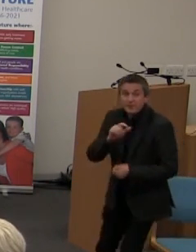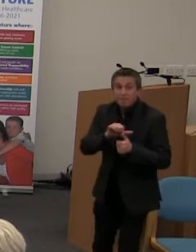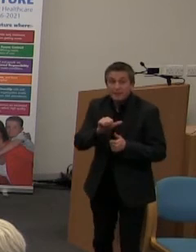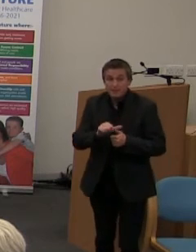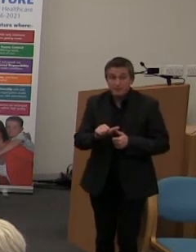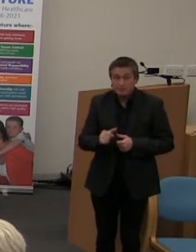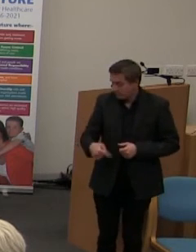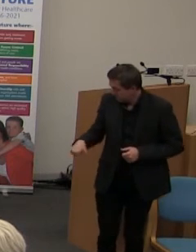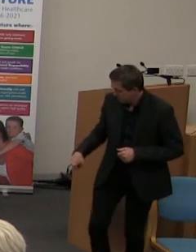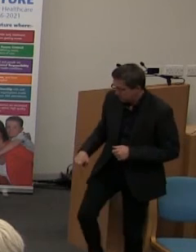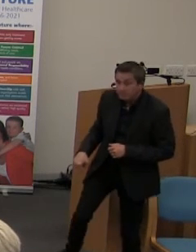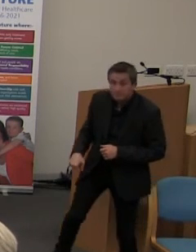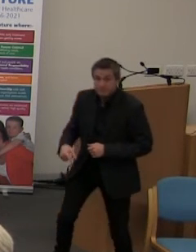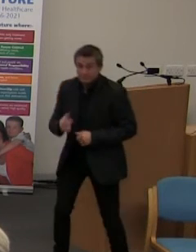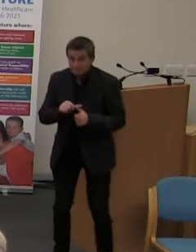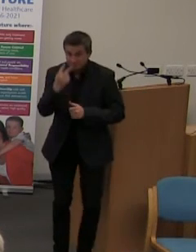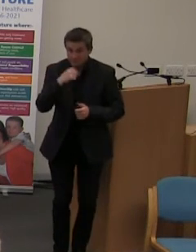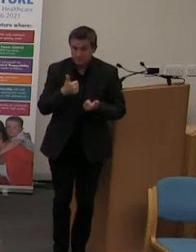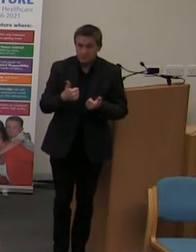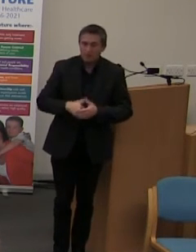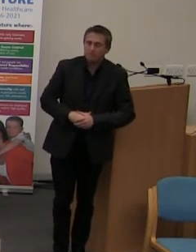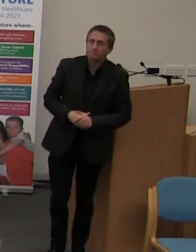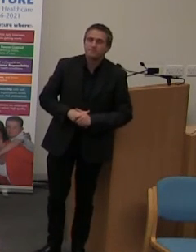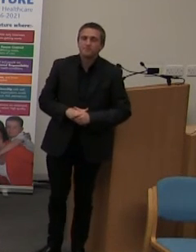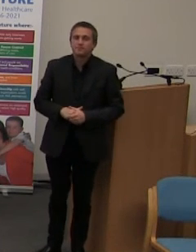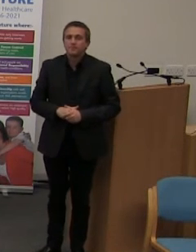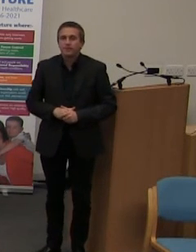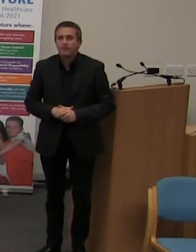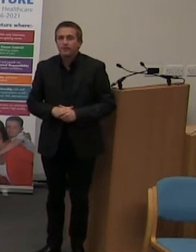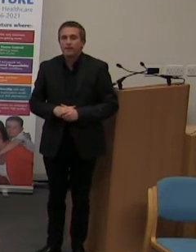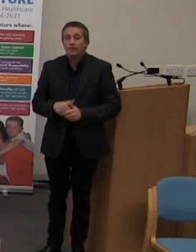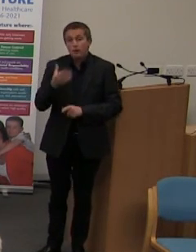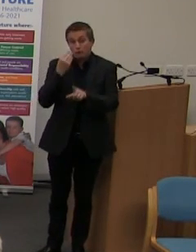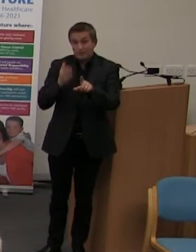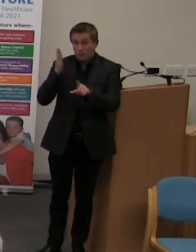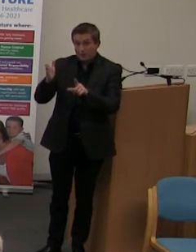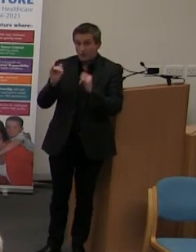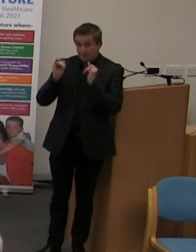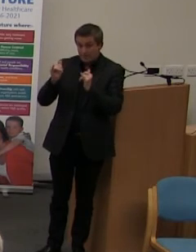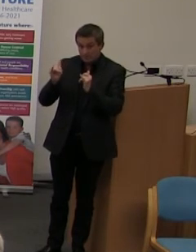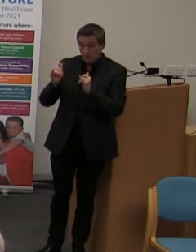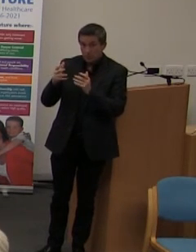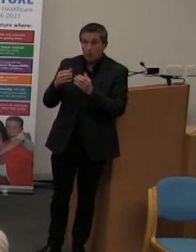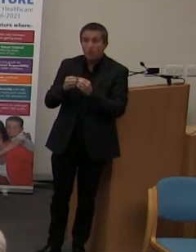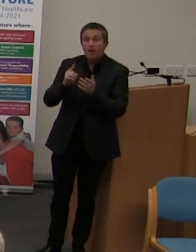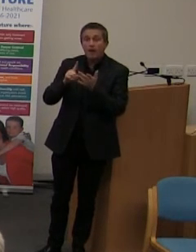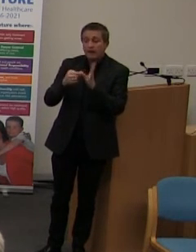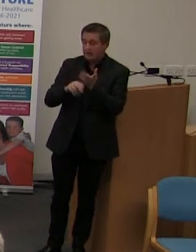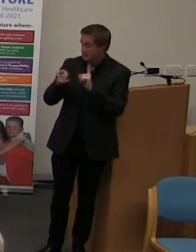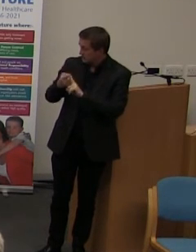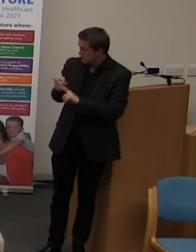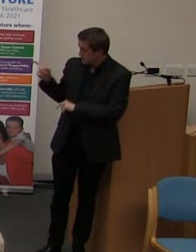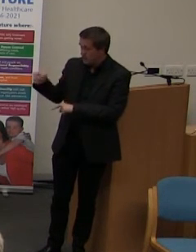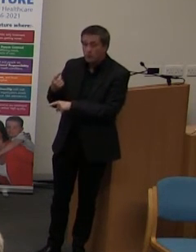Forth Valley? The reason I ask is because I've just been to the festival where Joan Bakewell was talking about the programme, which